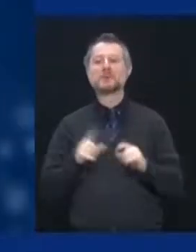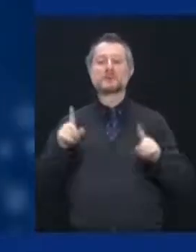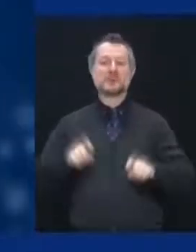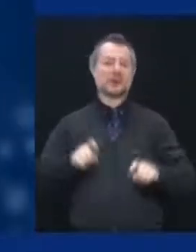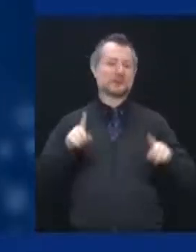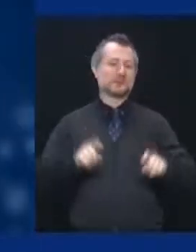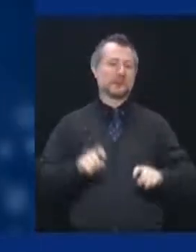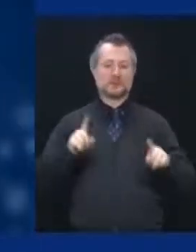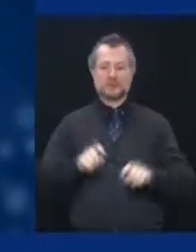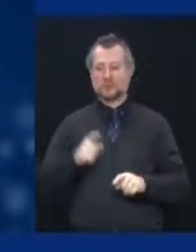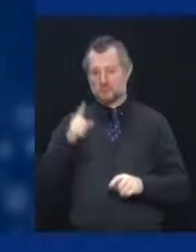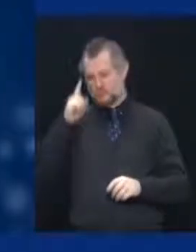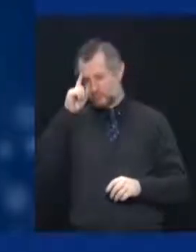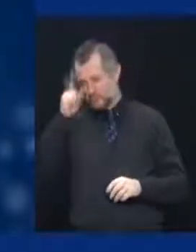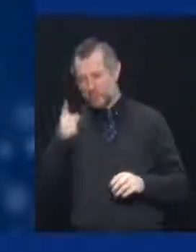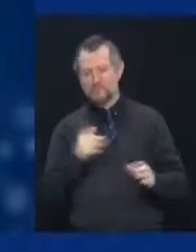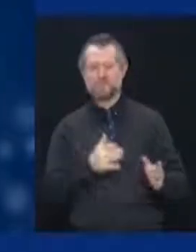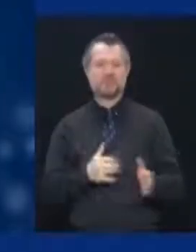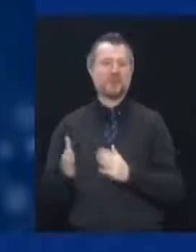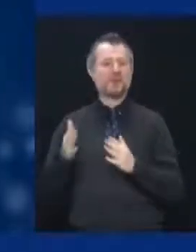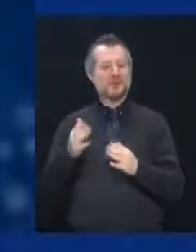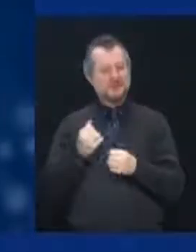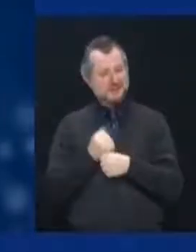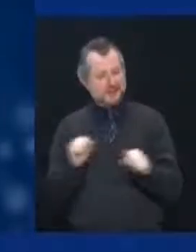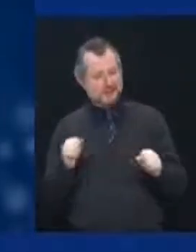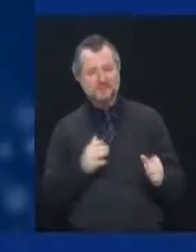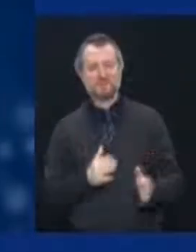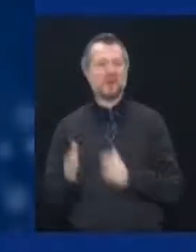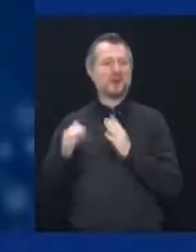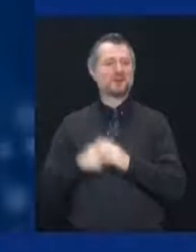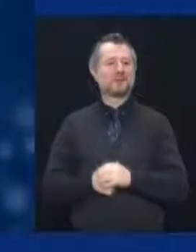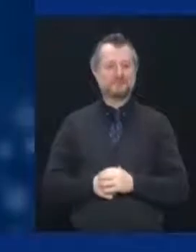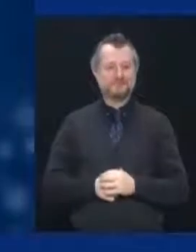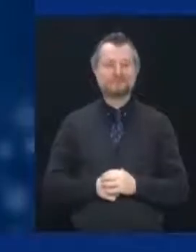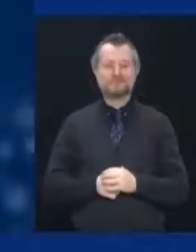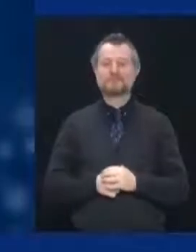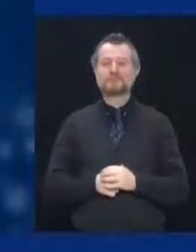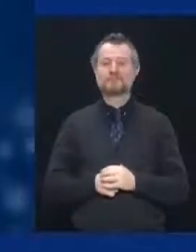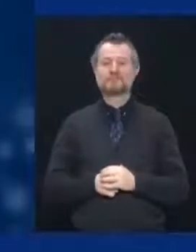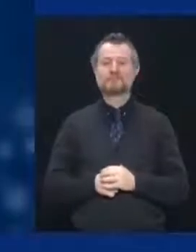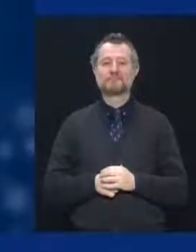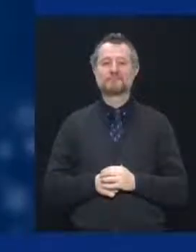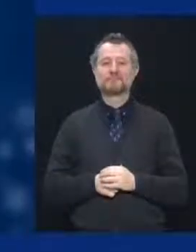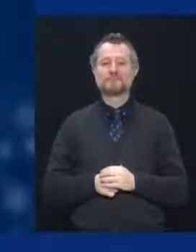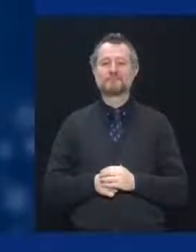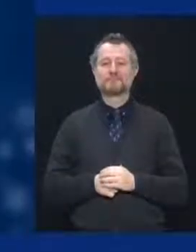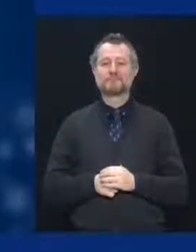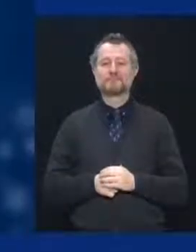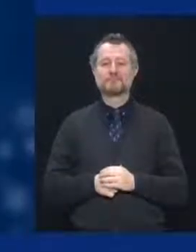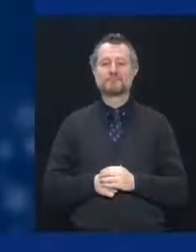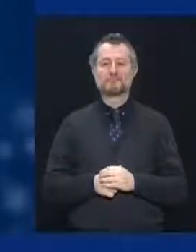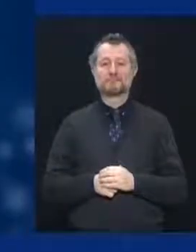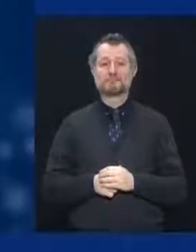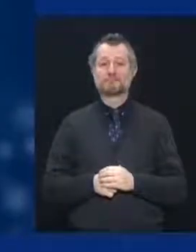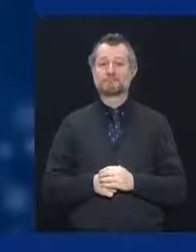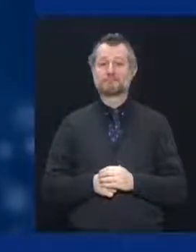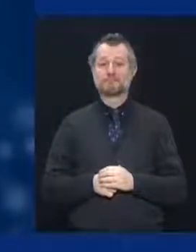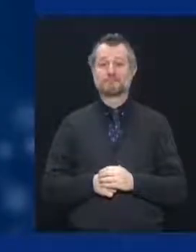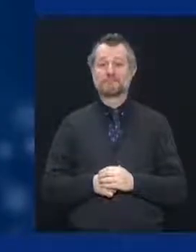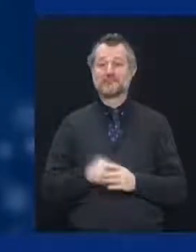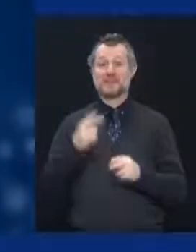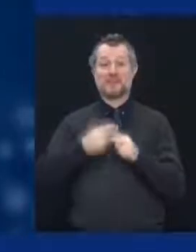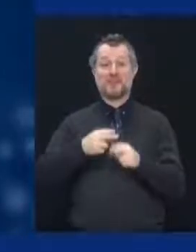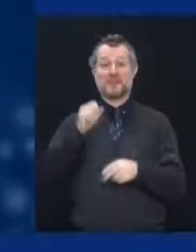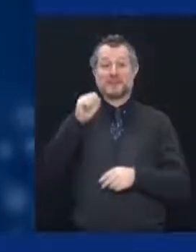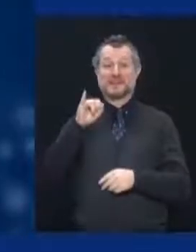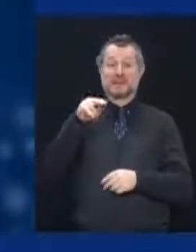it safely. The sine qua non for New York's bright future and for New York's